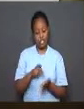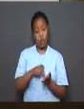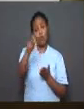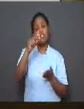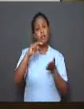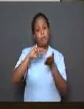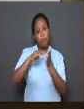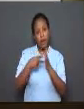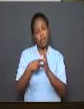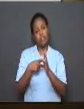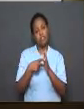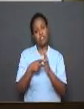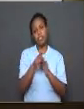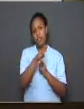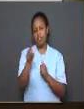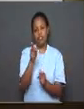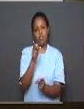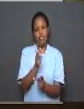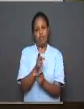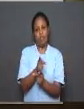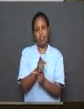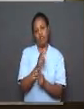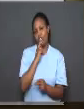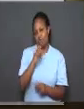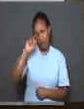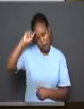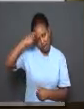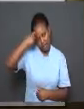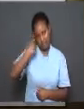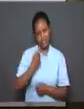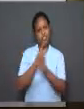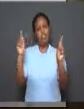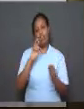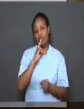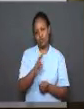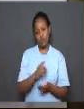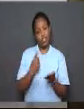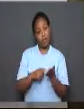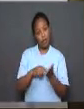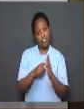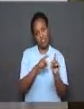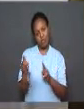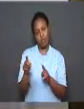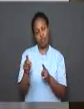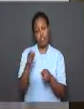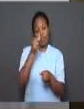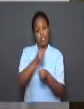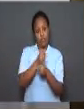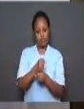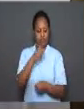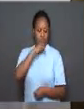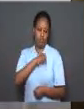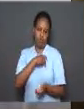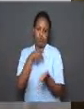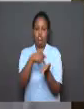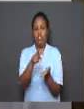Democracy means that you are secure from enslavement. This allows you to work for